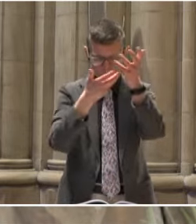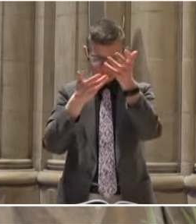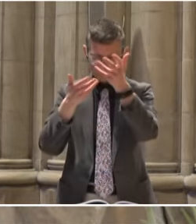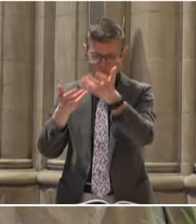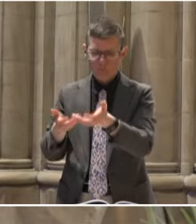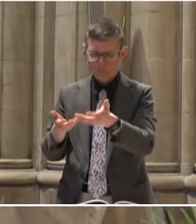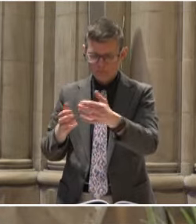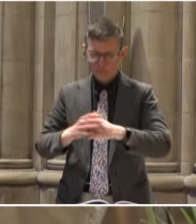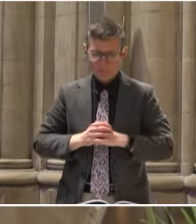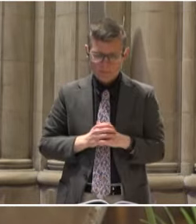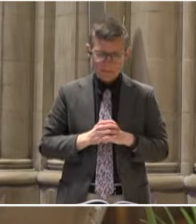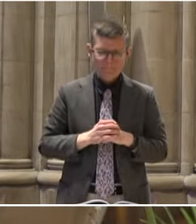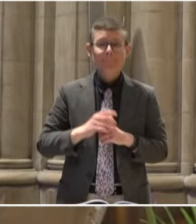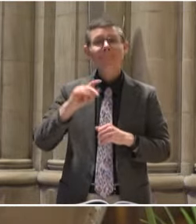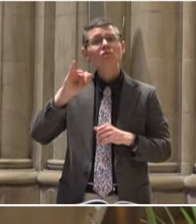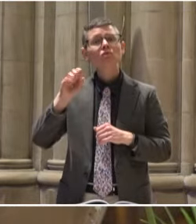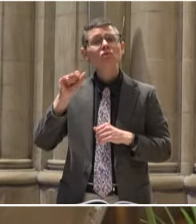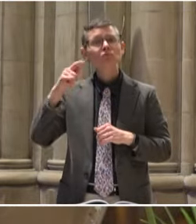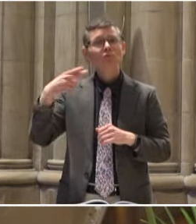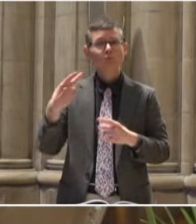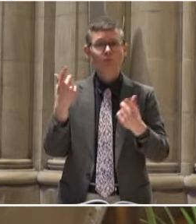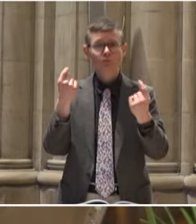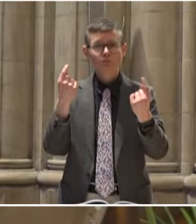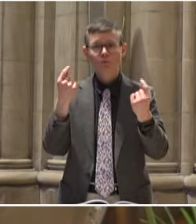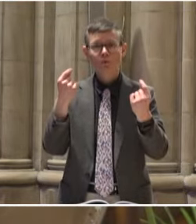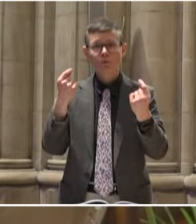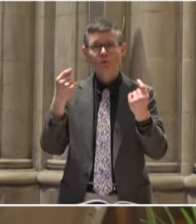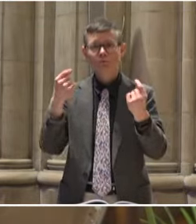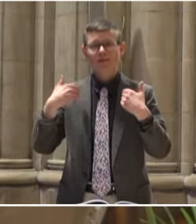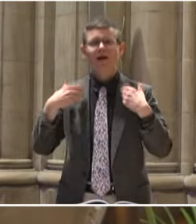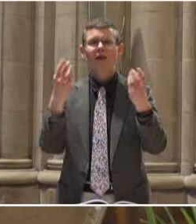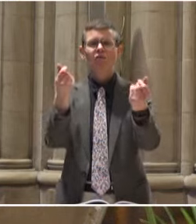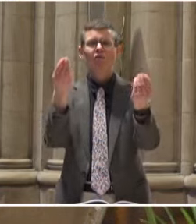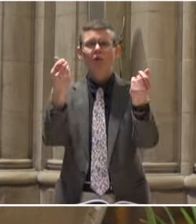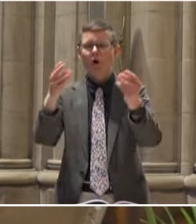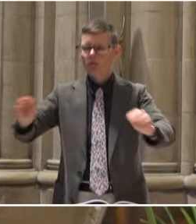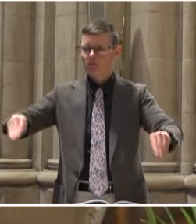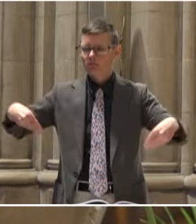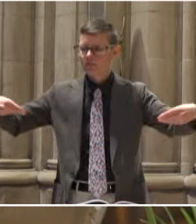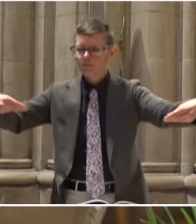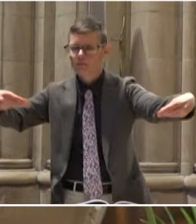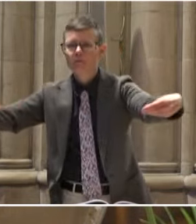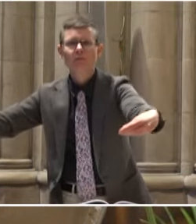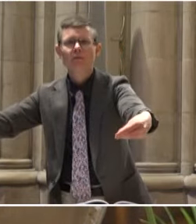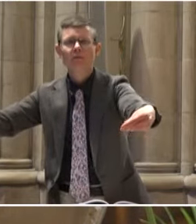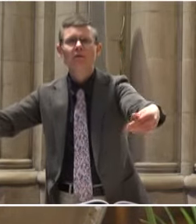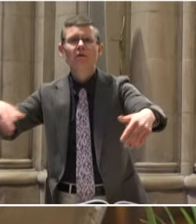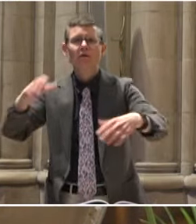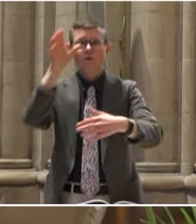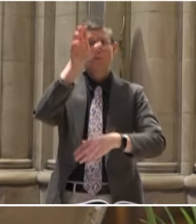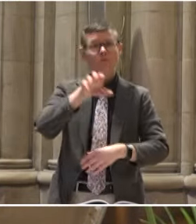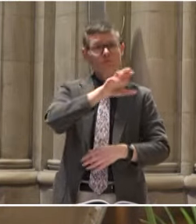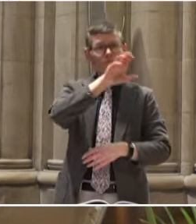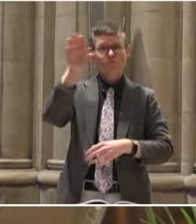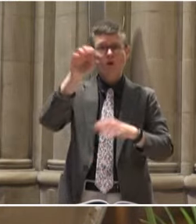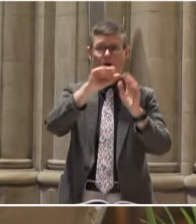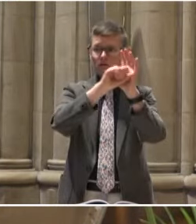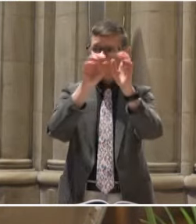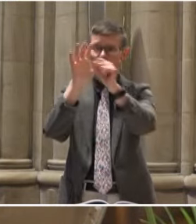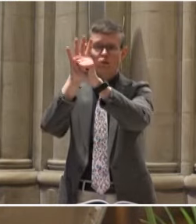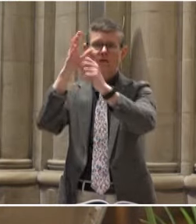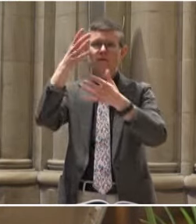Then Joseph brought a linen cloth and, taking down the body, wrapped